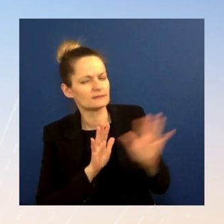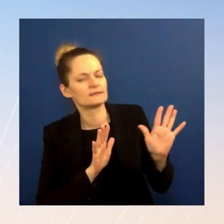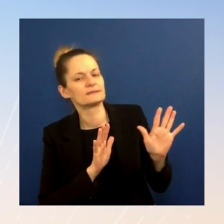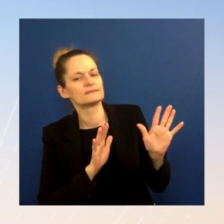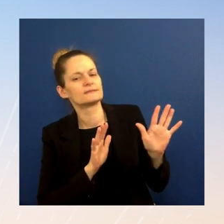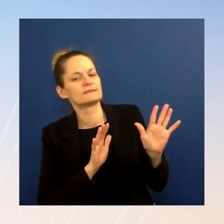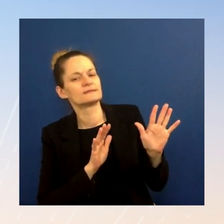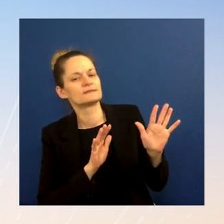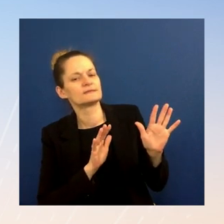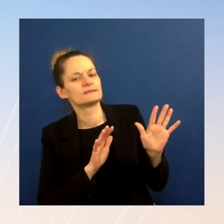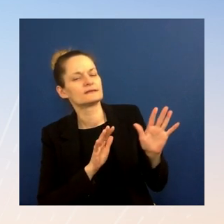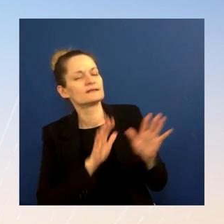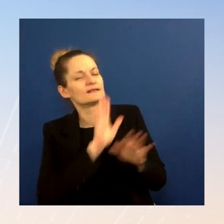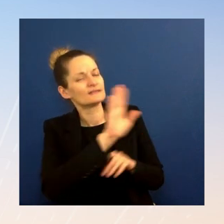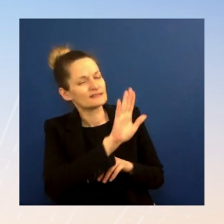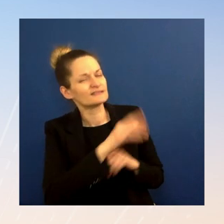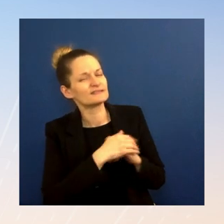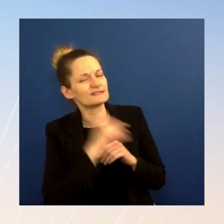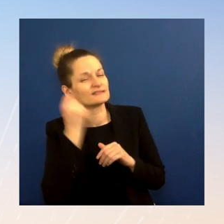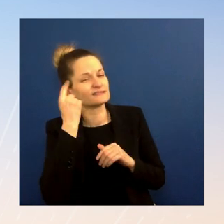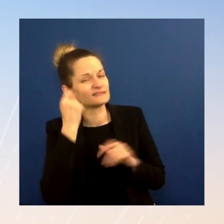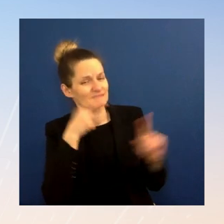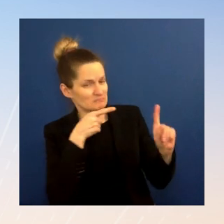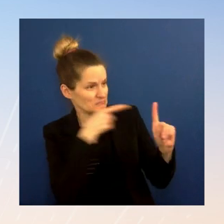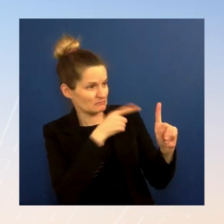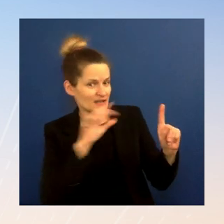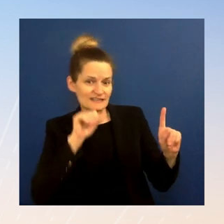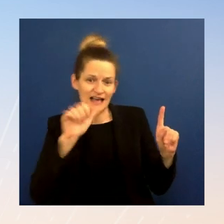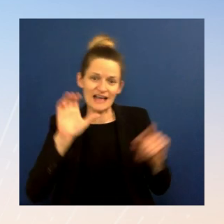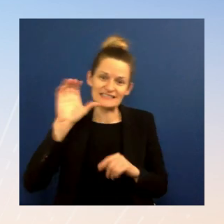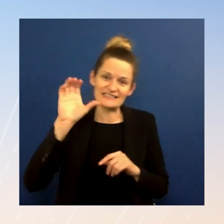close exposure to some people even for a brief amount of time,